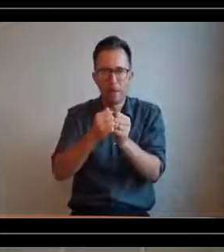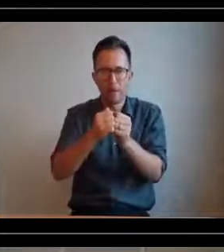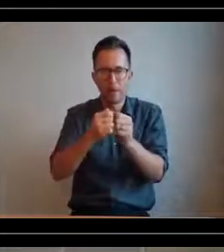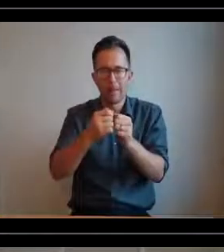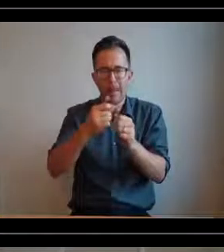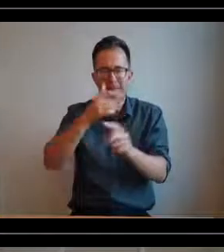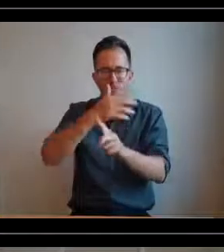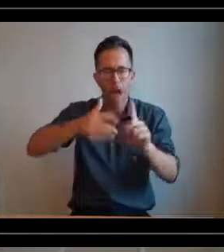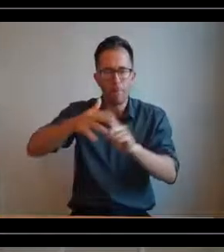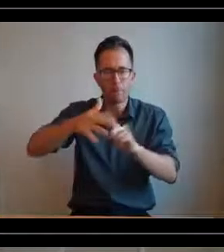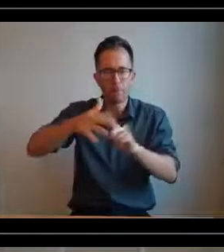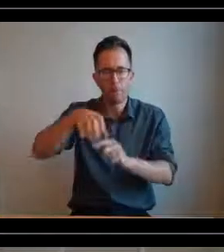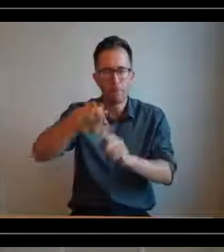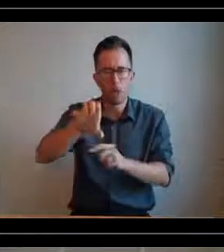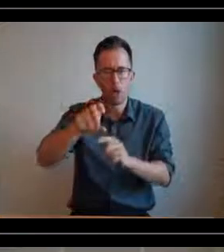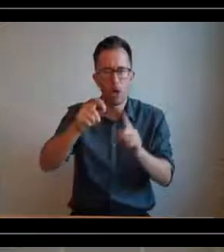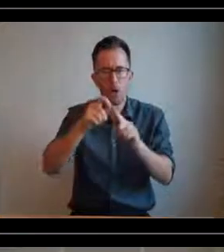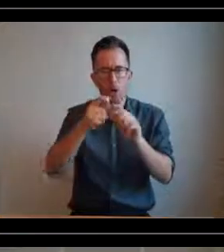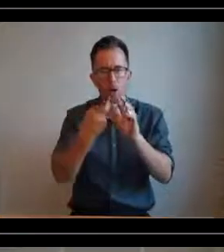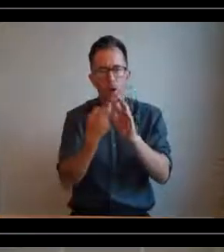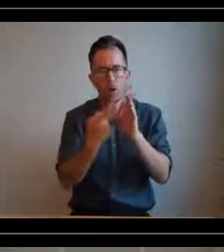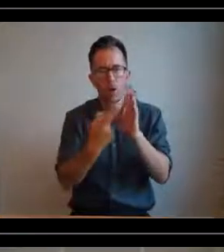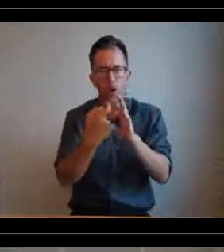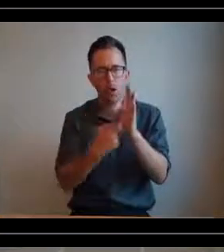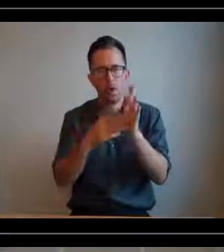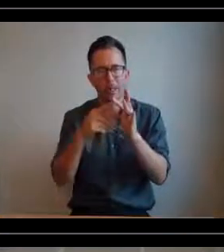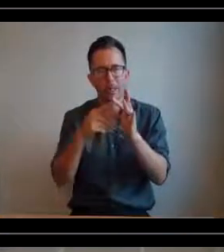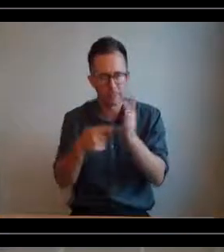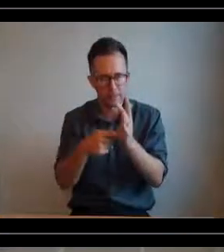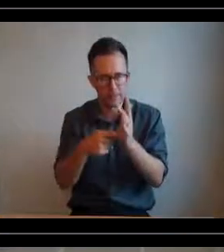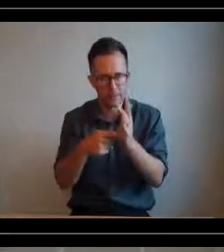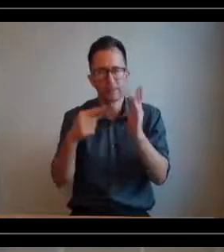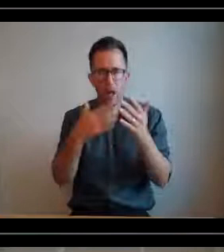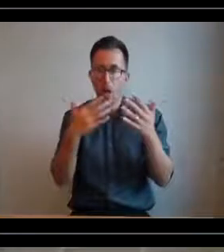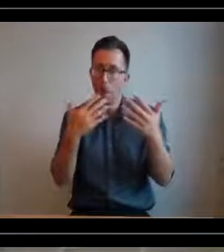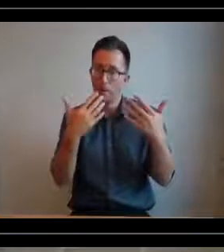guide up to 3 years. So we're working with them to try to